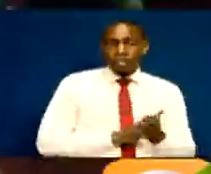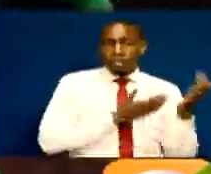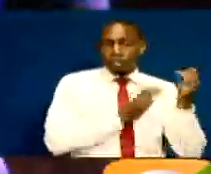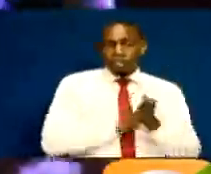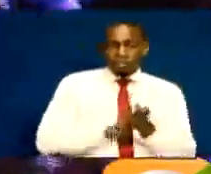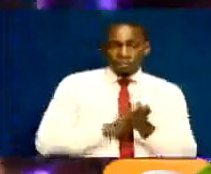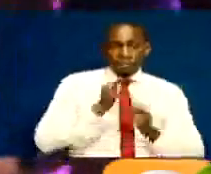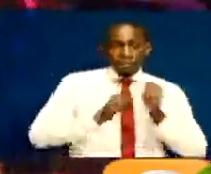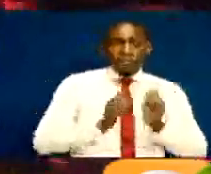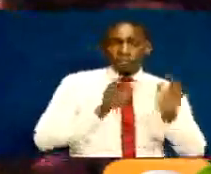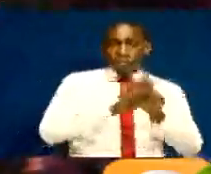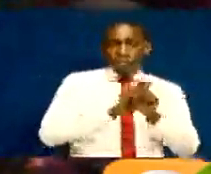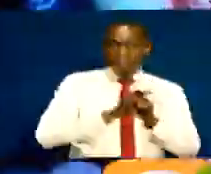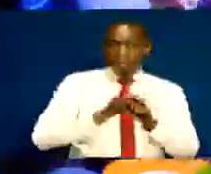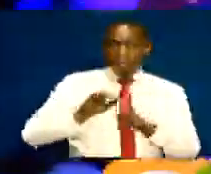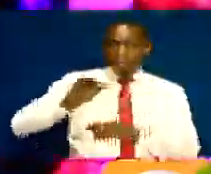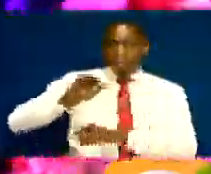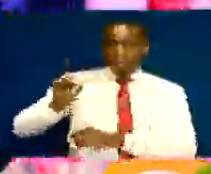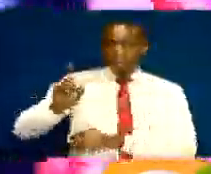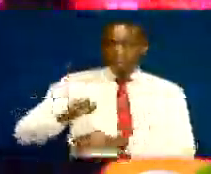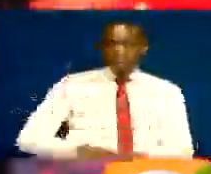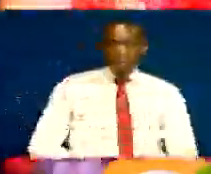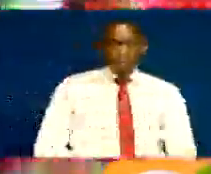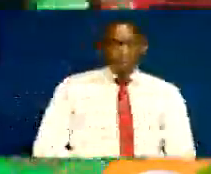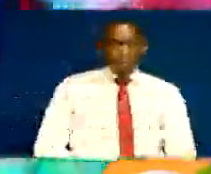to stage more concerts across the city.